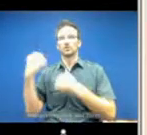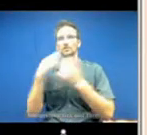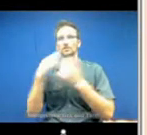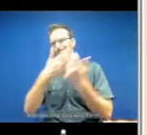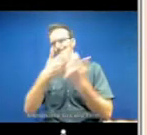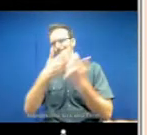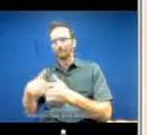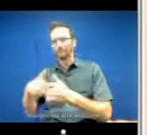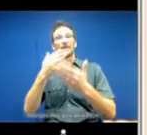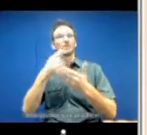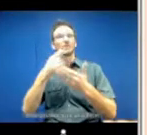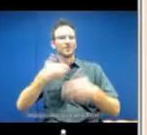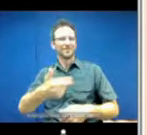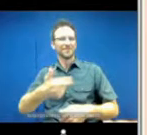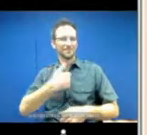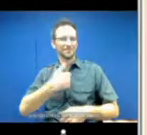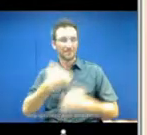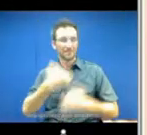yours.